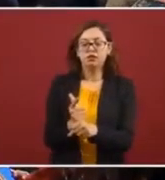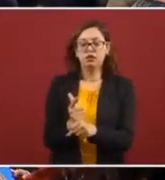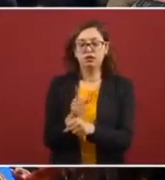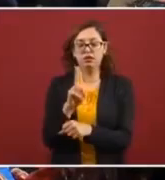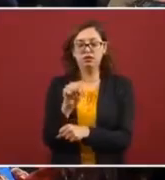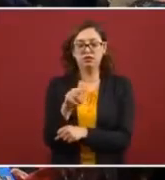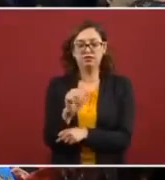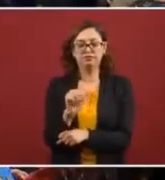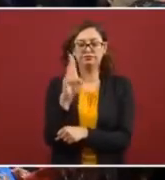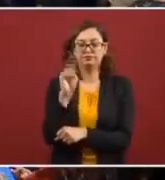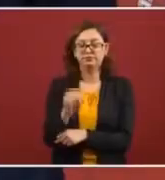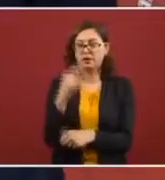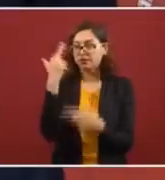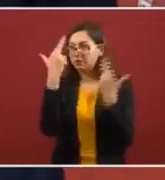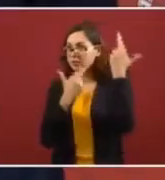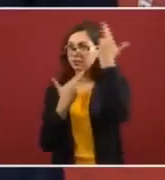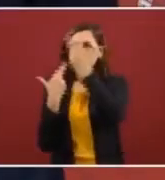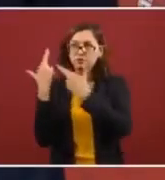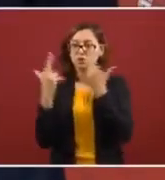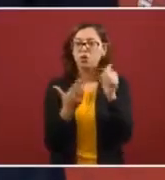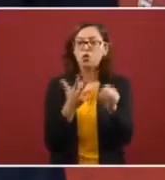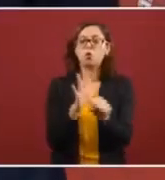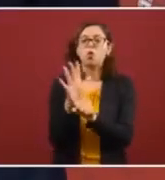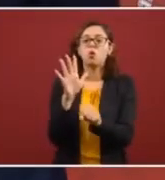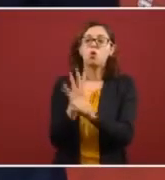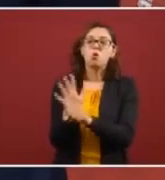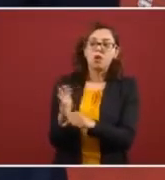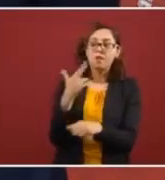make a dictation,